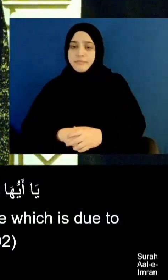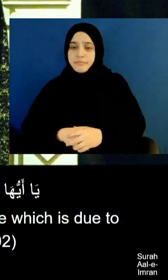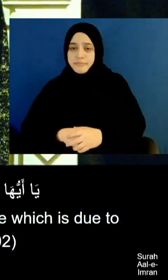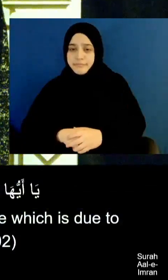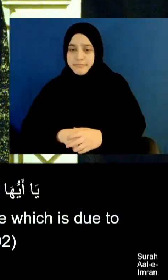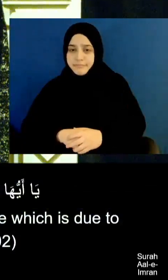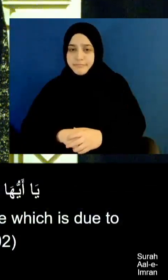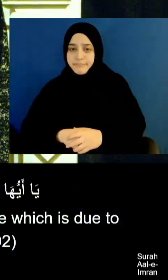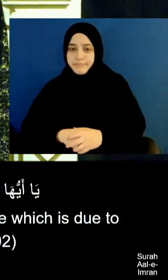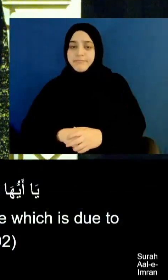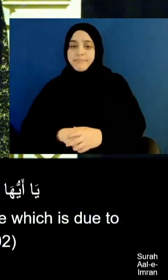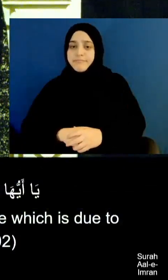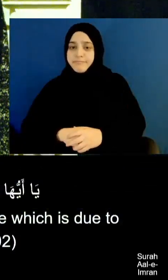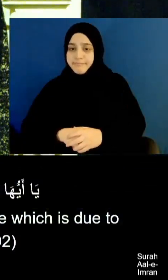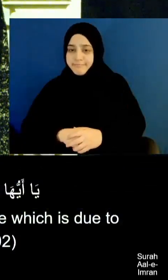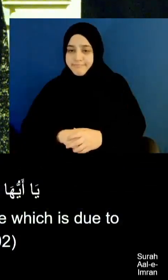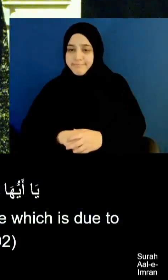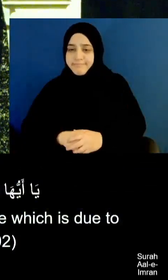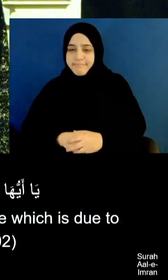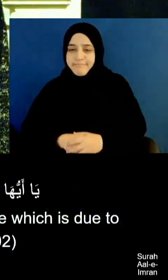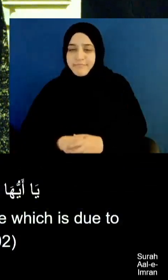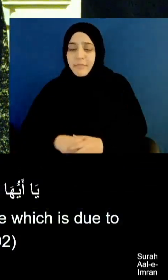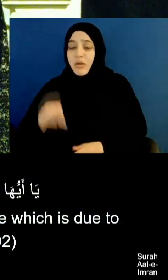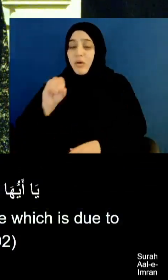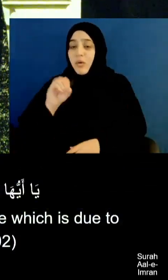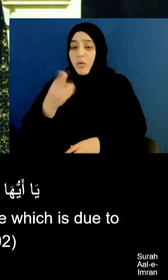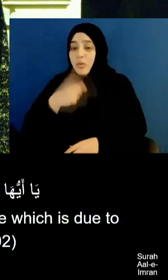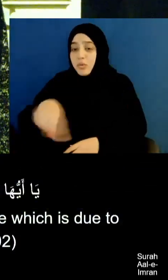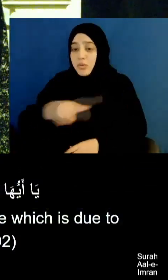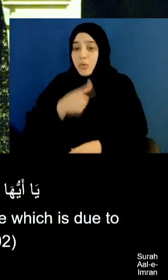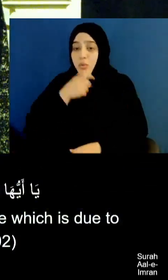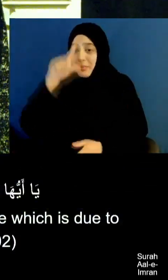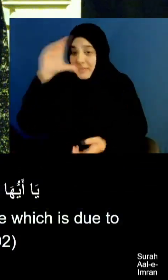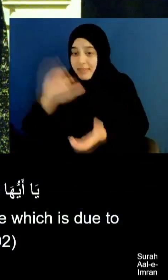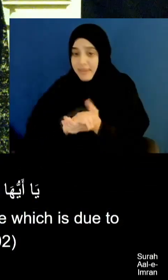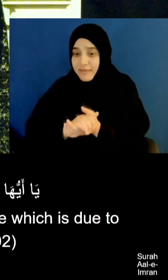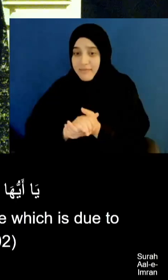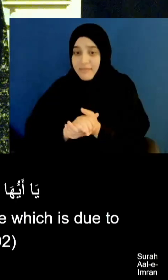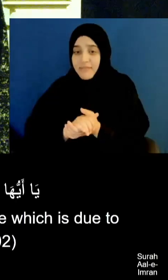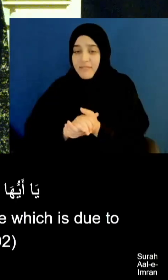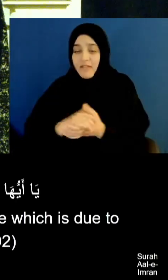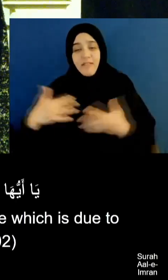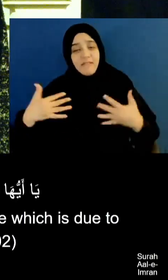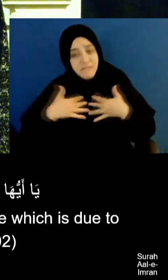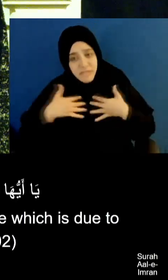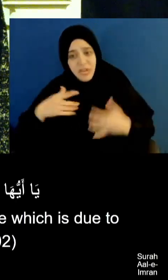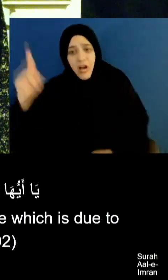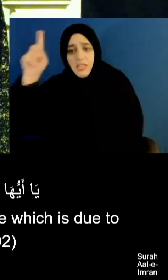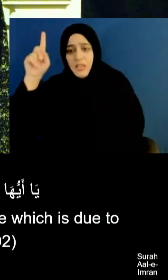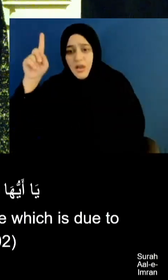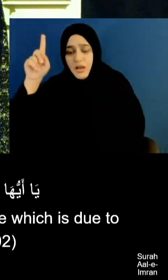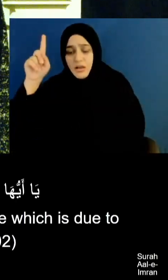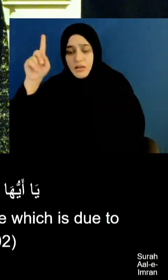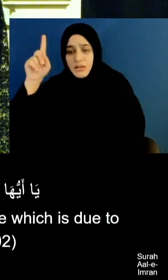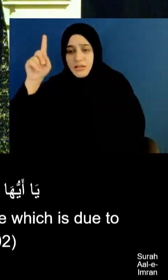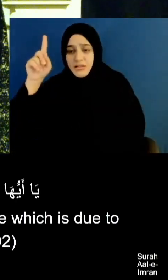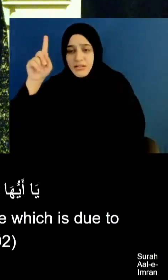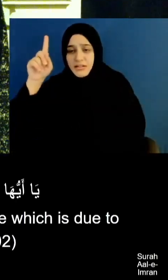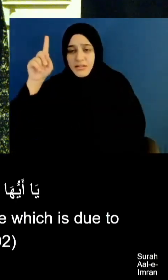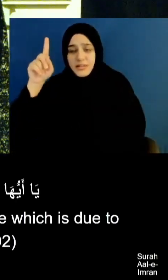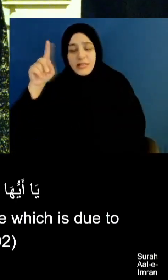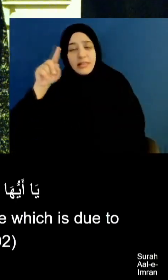muslimun. O you who believe, fear Allah the way it should be